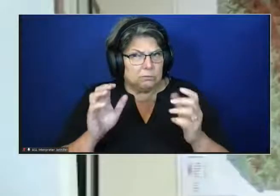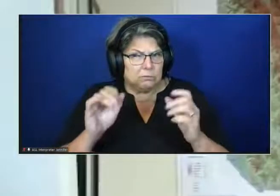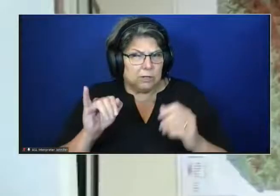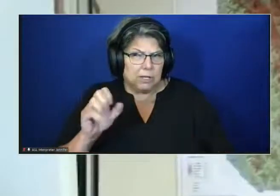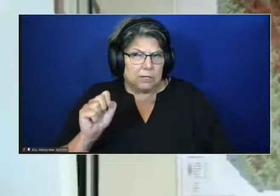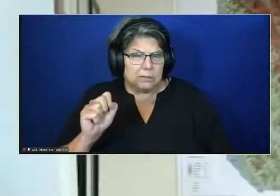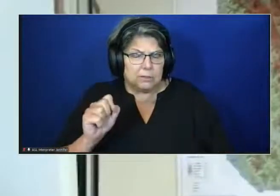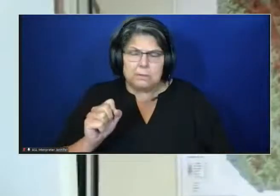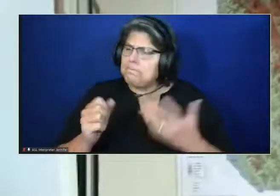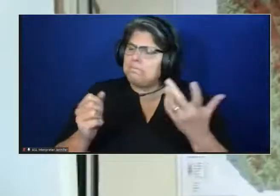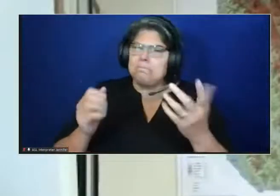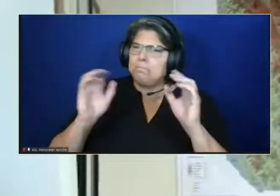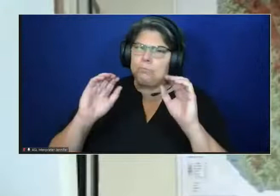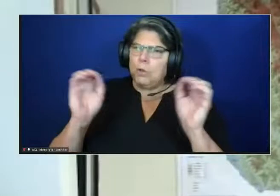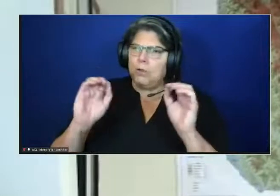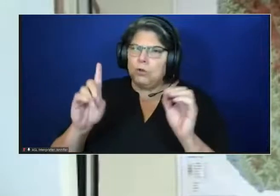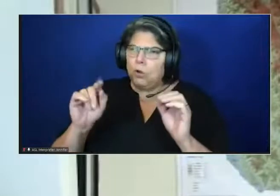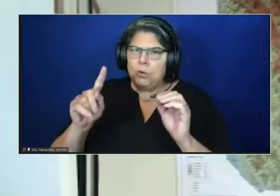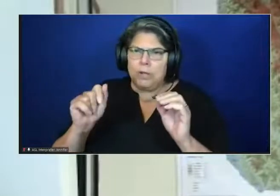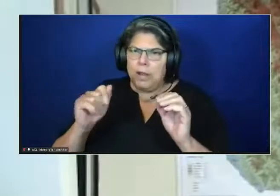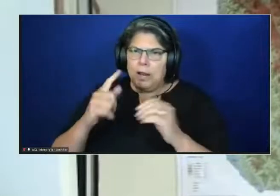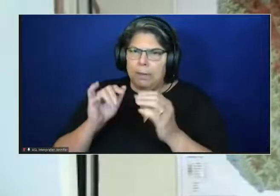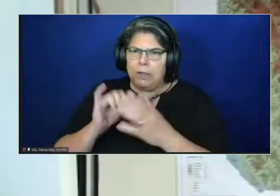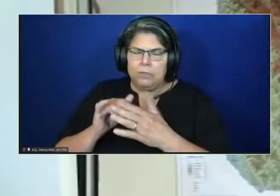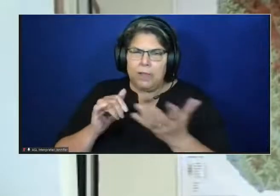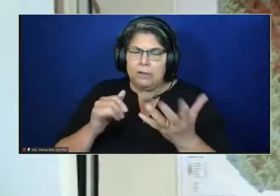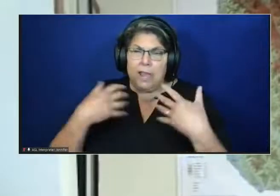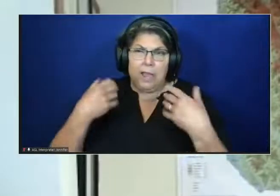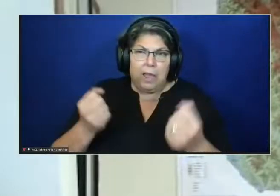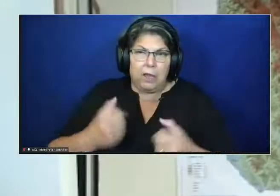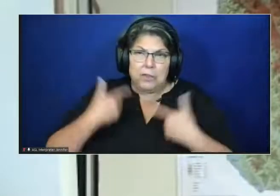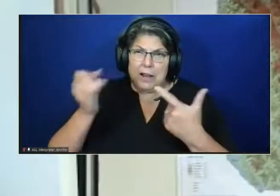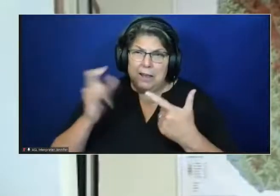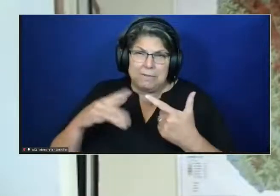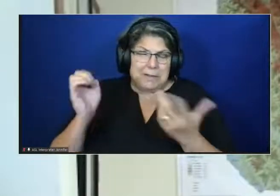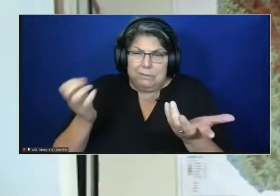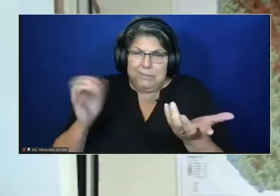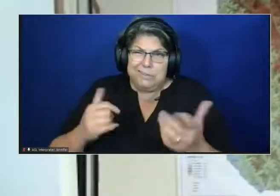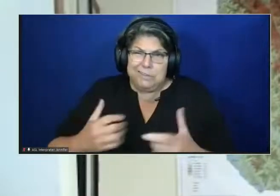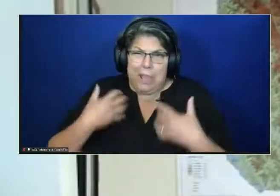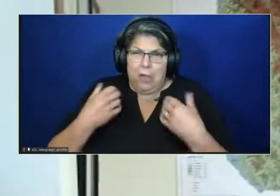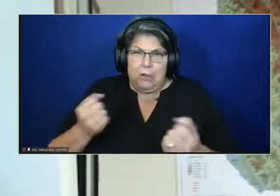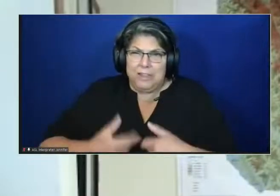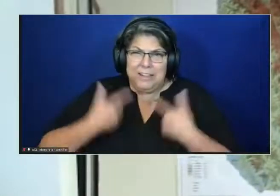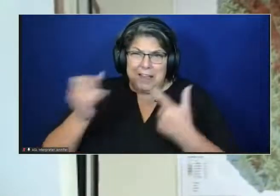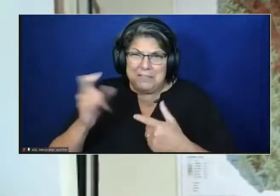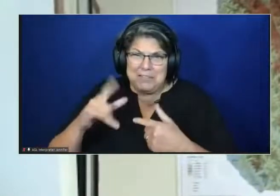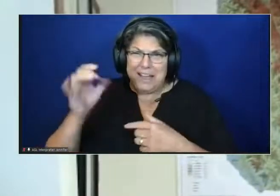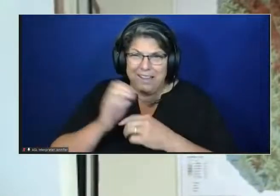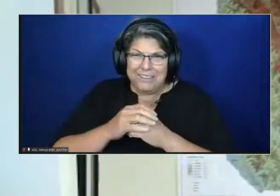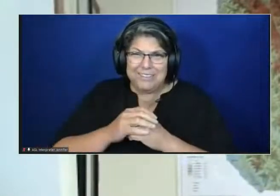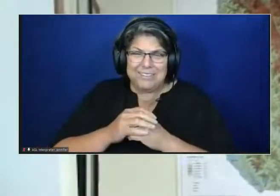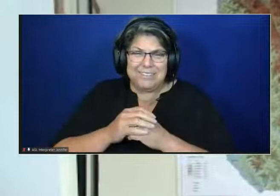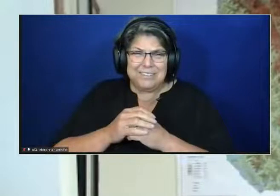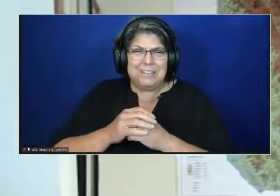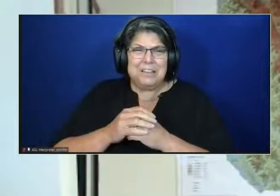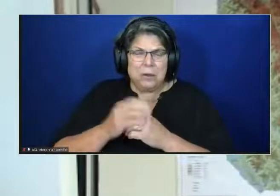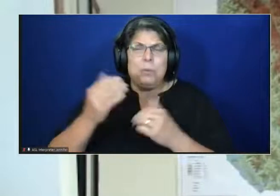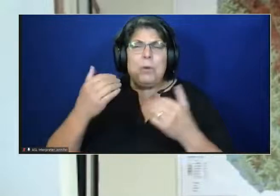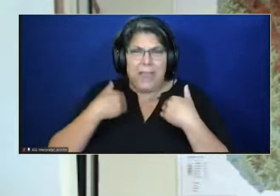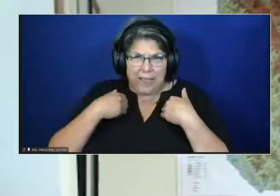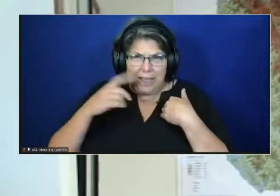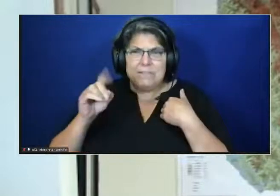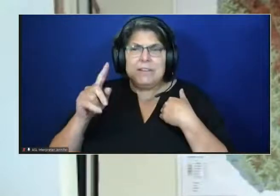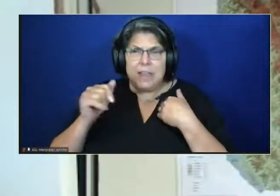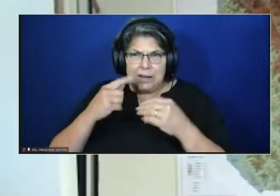We don't have any data about that. In general, a healthy lifestyle is a healthy lifestyle. And, we do have data about